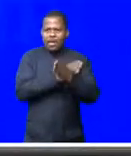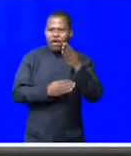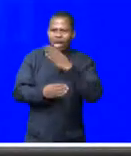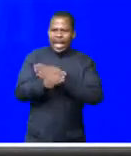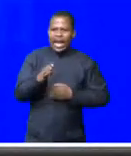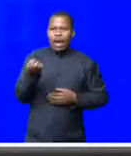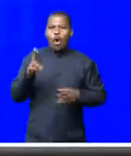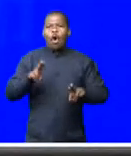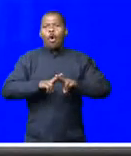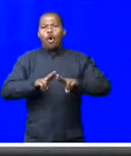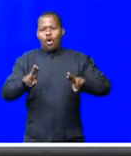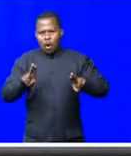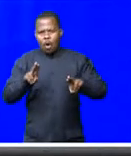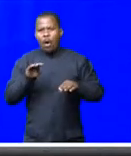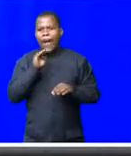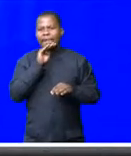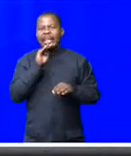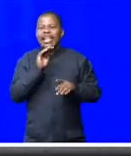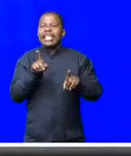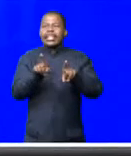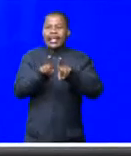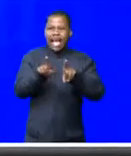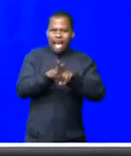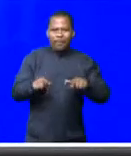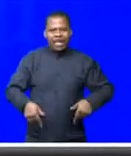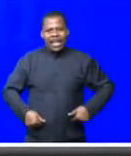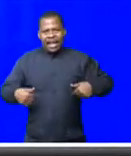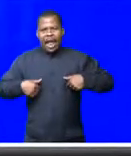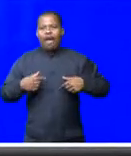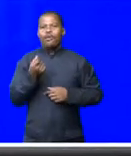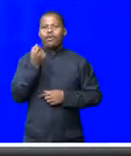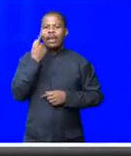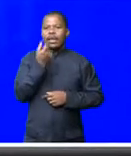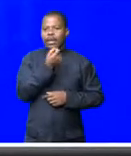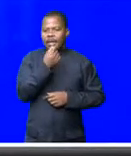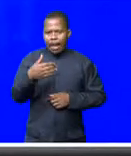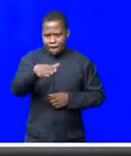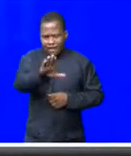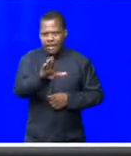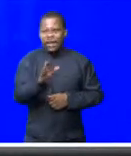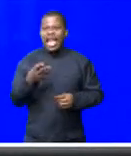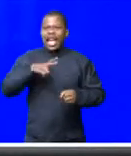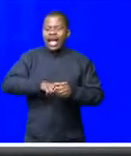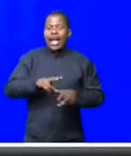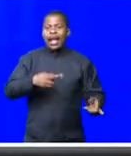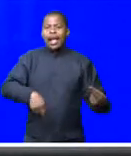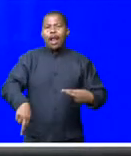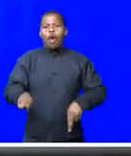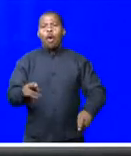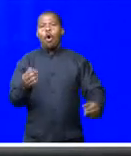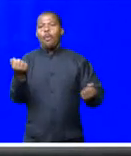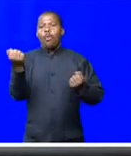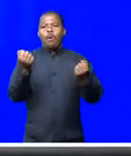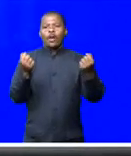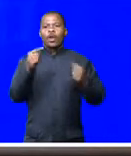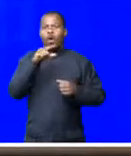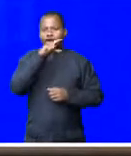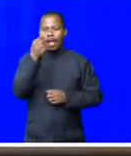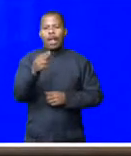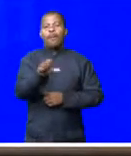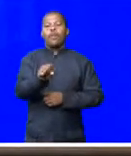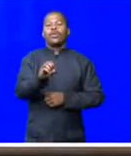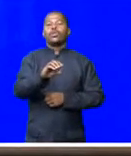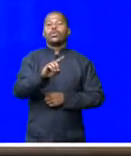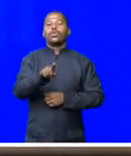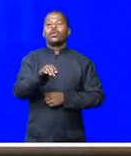uphilile pheceleti inclusive living. Lo masipala uyachubeka nekulungisa umgwaco kusozisa Street nemgwaco